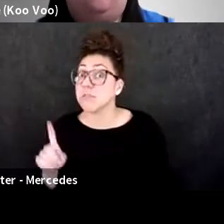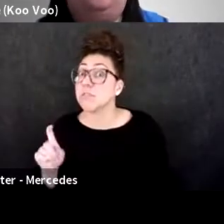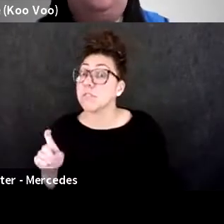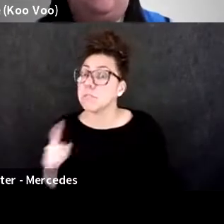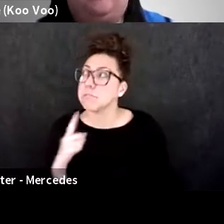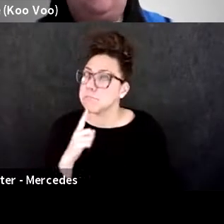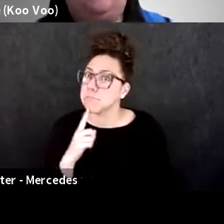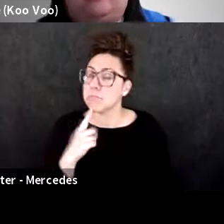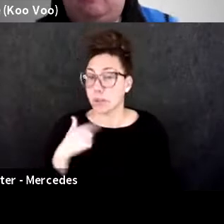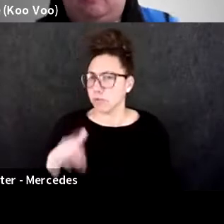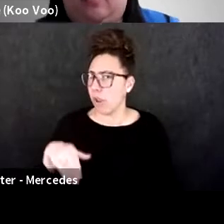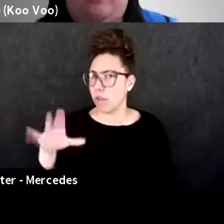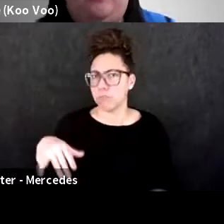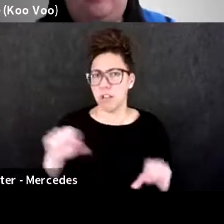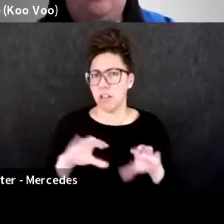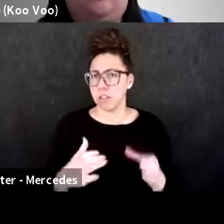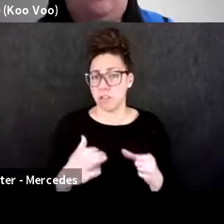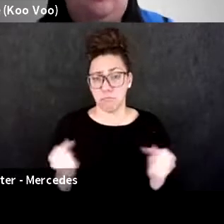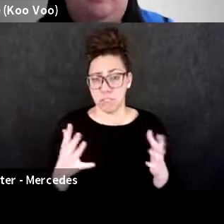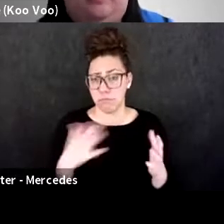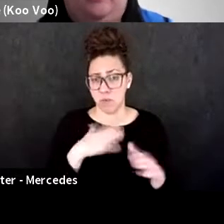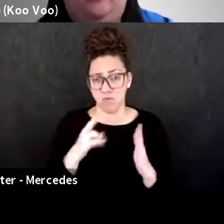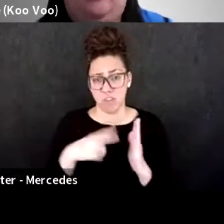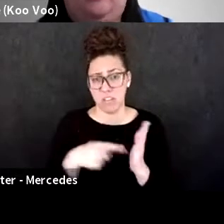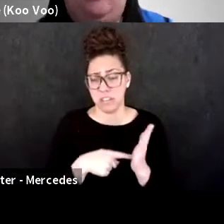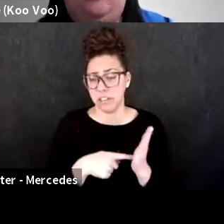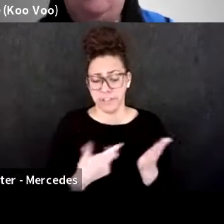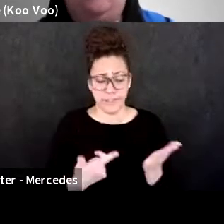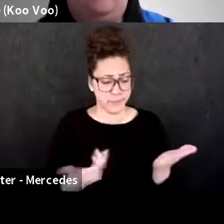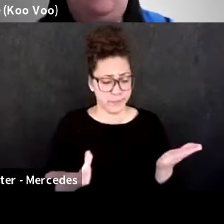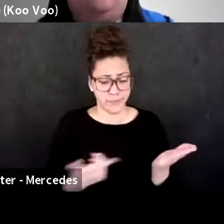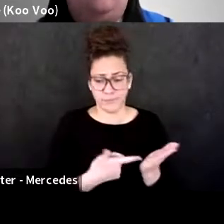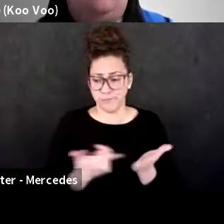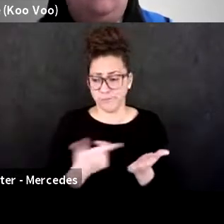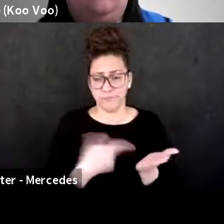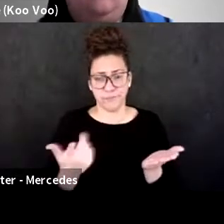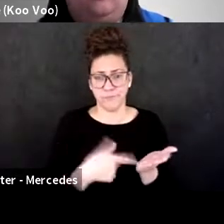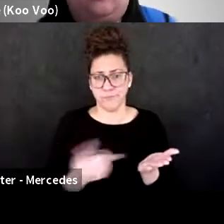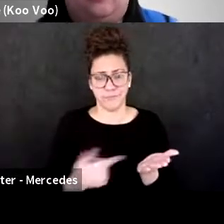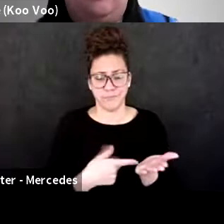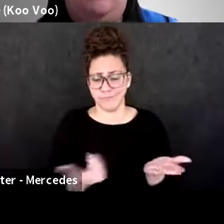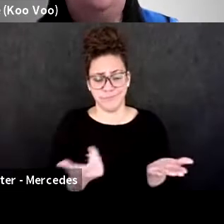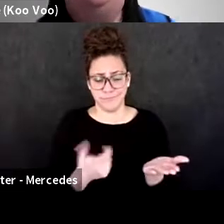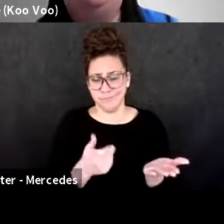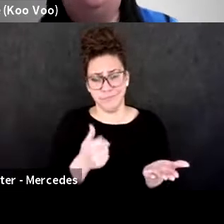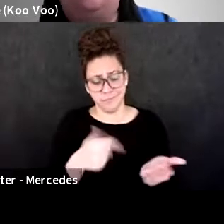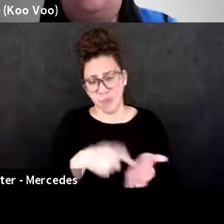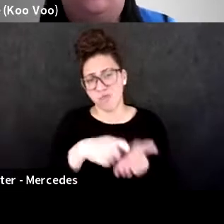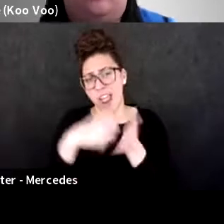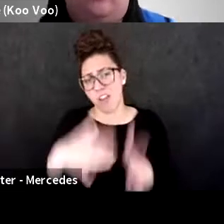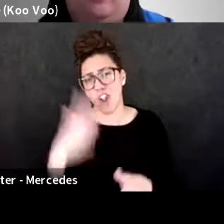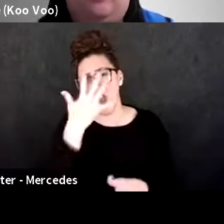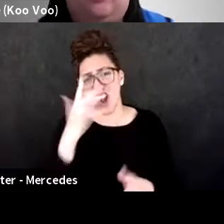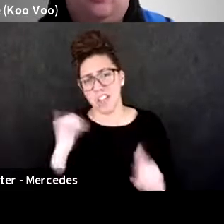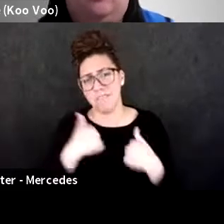Growing up, taking classes, like a lot of my readings were done by, you know, someone other than who looked like me. So I think that's something